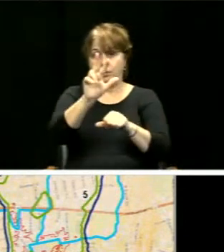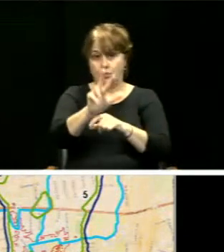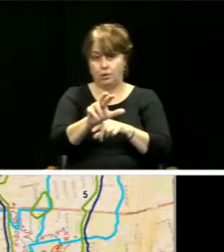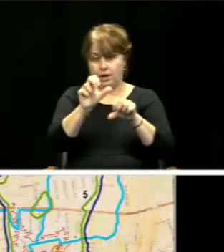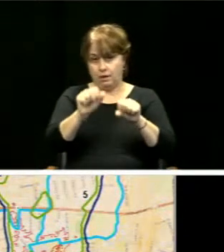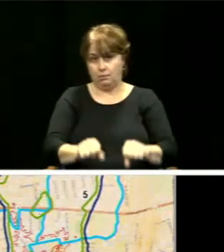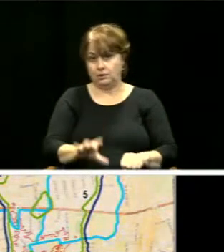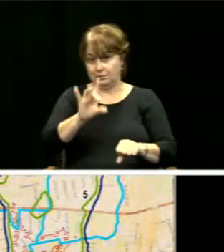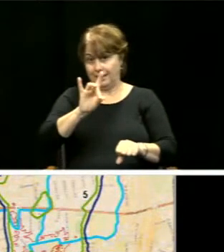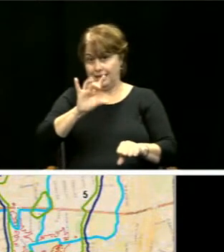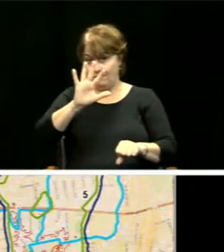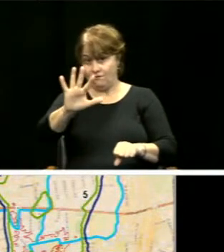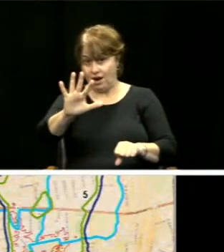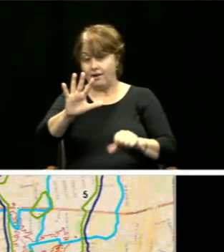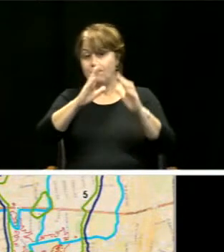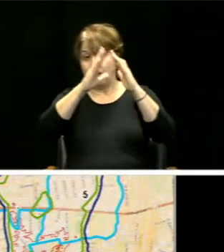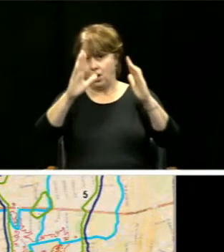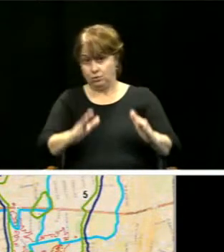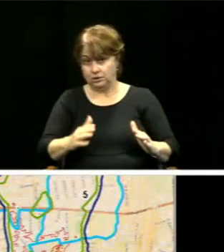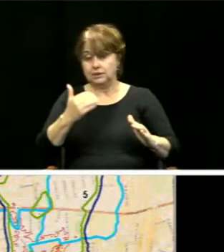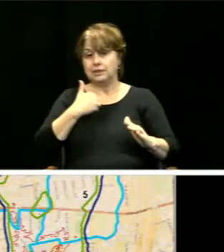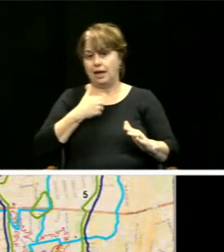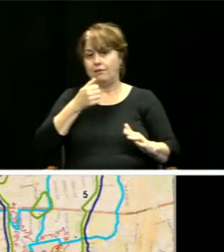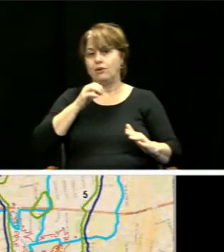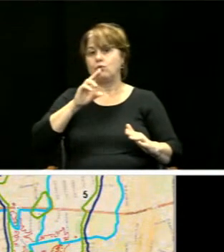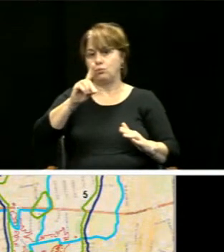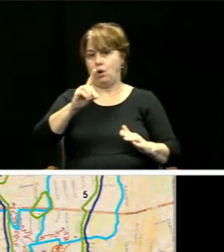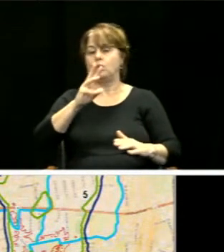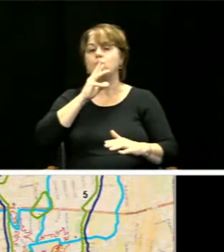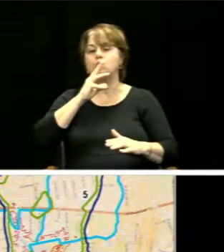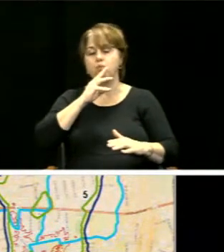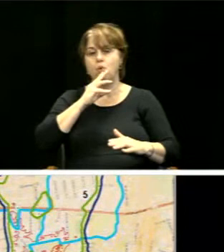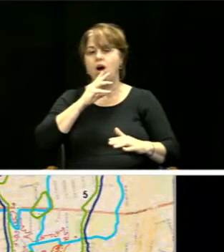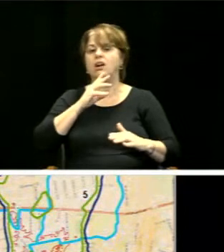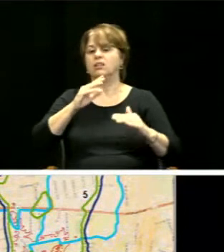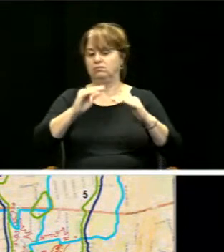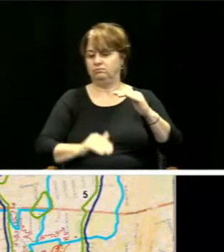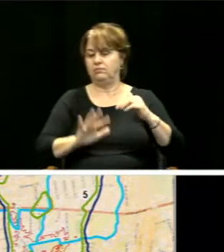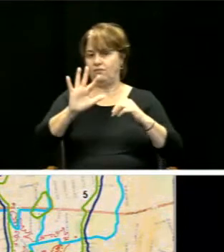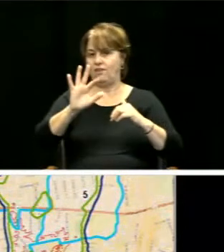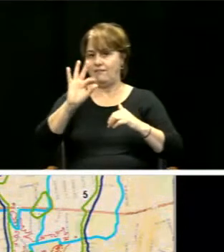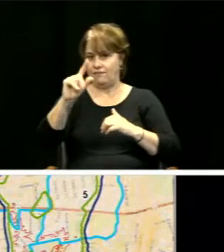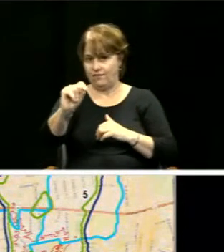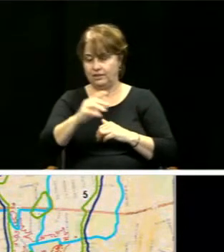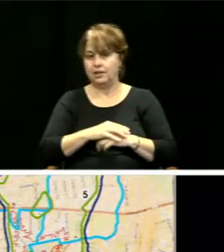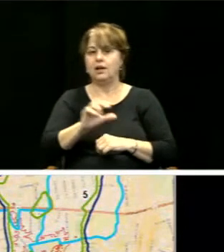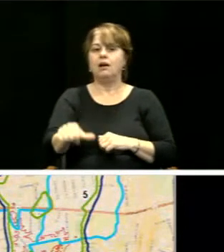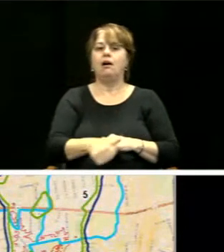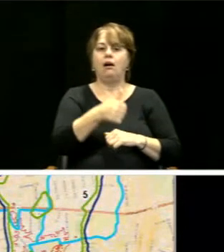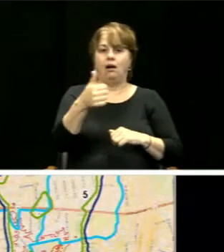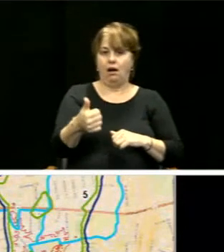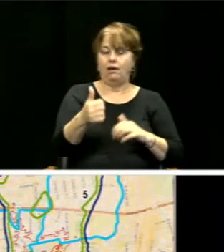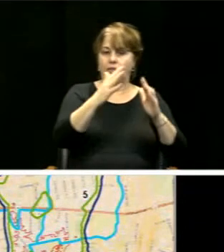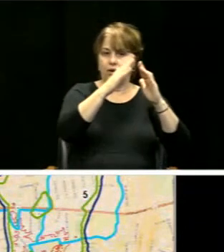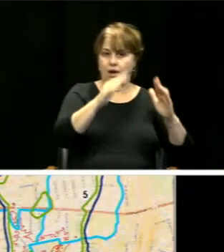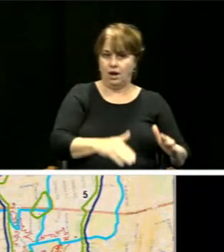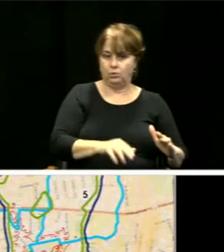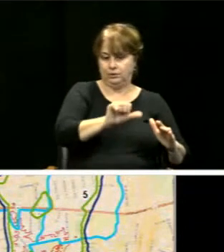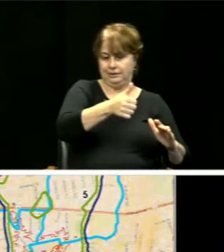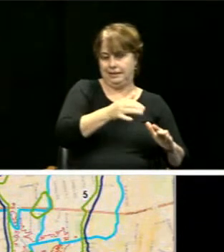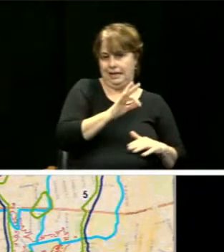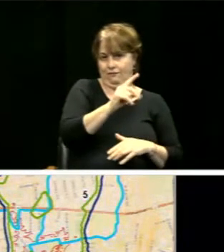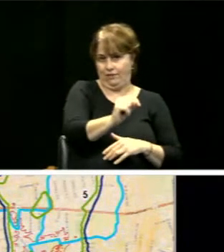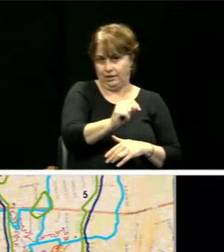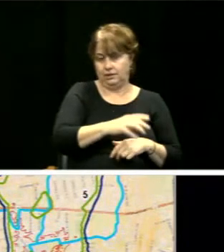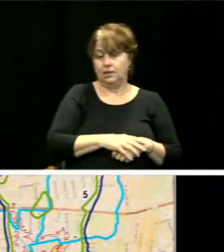85 homes that have groundwater within 5 feet and about 90 homes with groundwater within 10 feet. And the preliminary